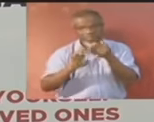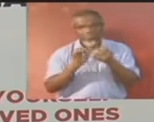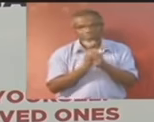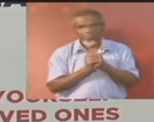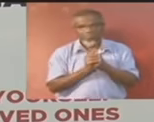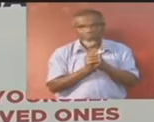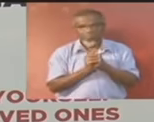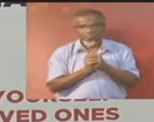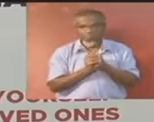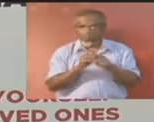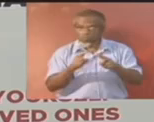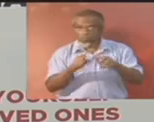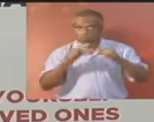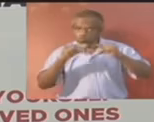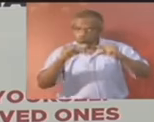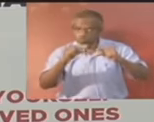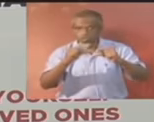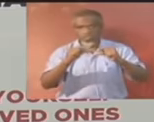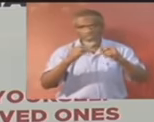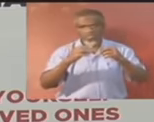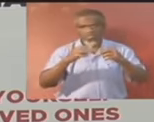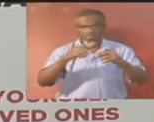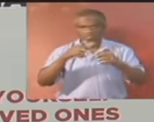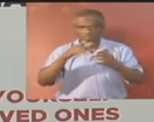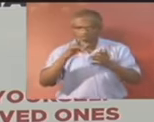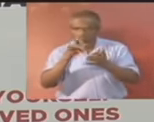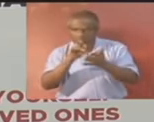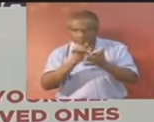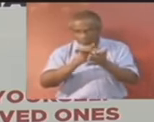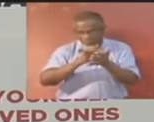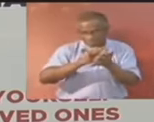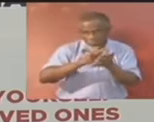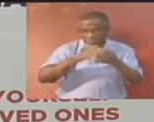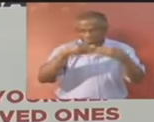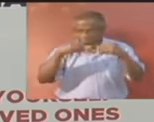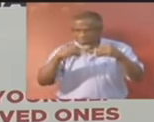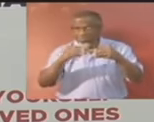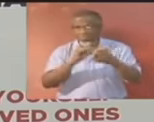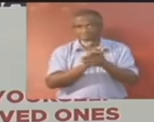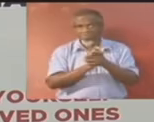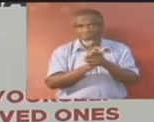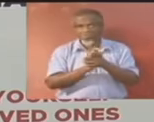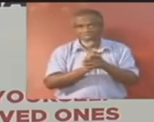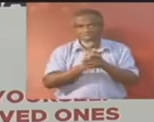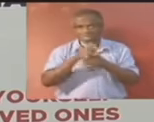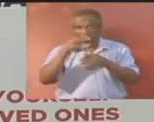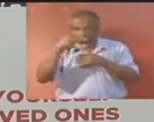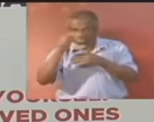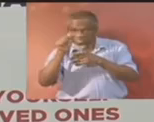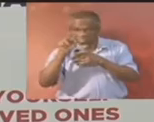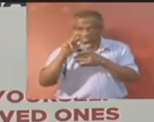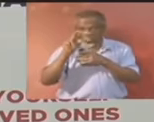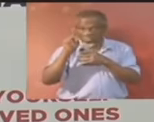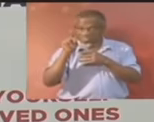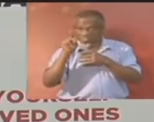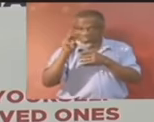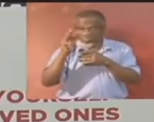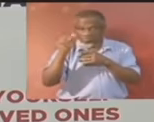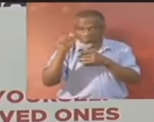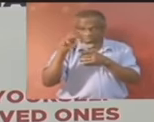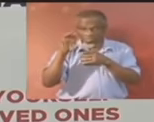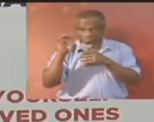hardware stores, and supporting services continue to operate, but on a limited time schedule between 6 a.m. and 8 p.m. There was